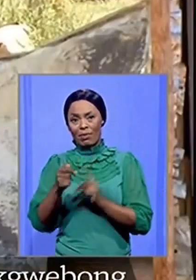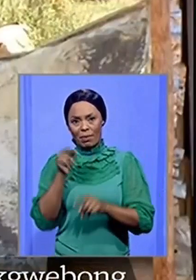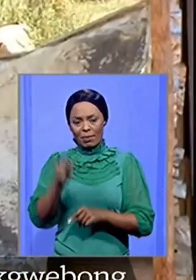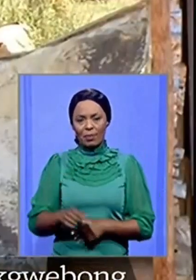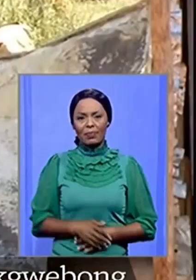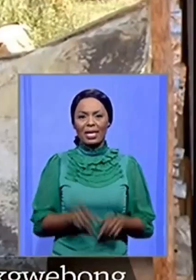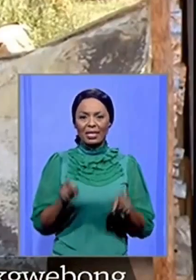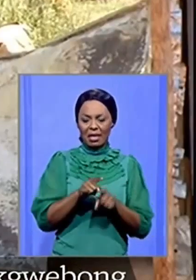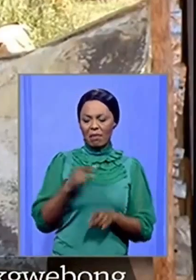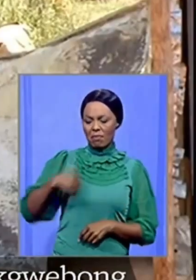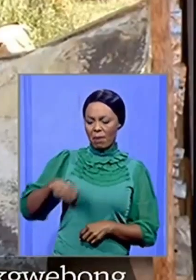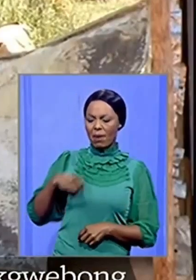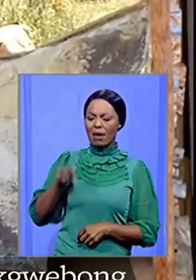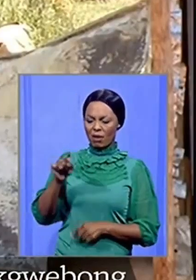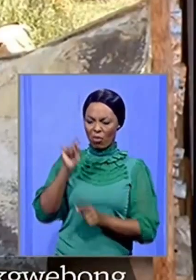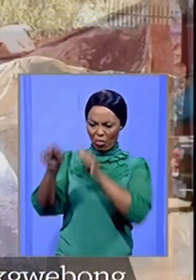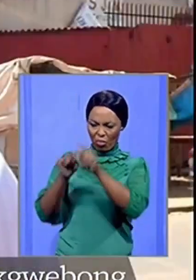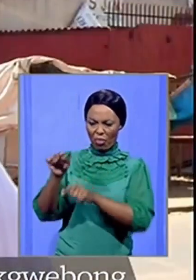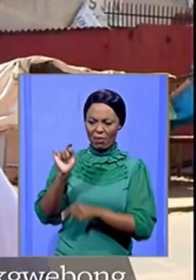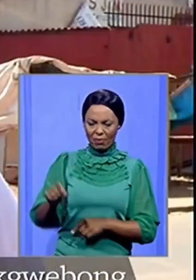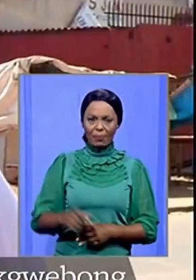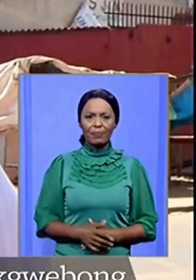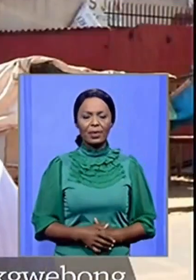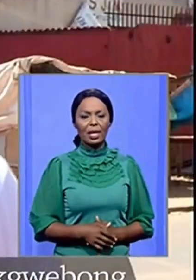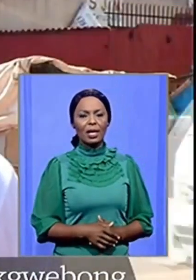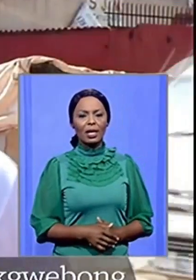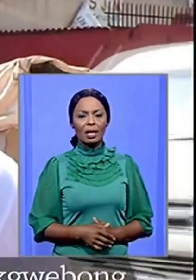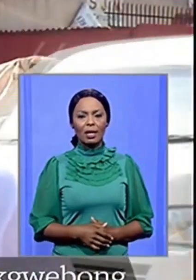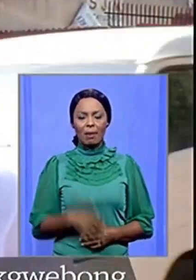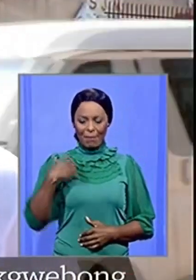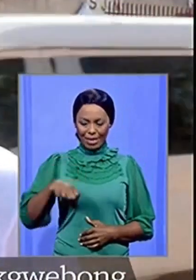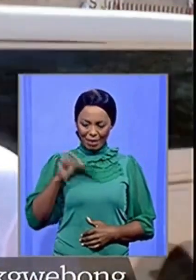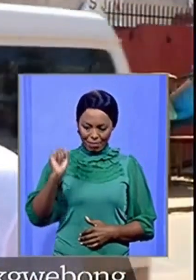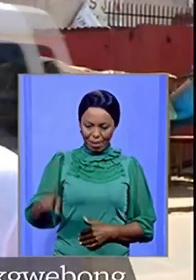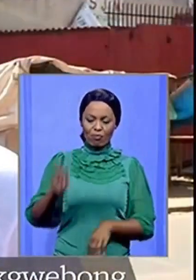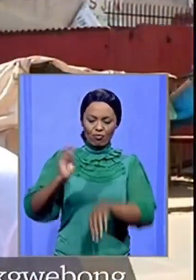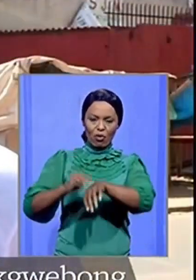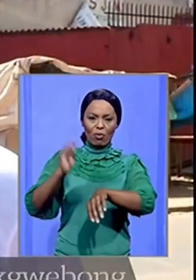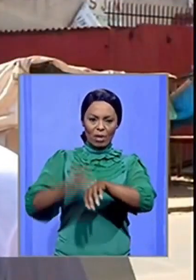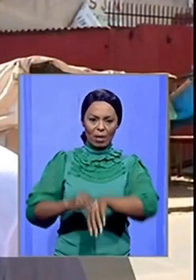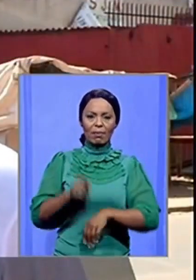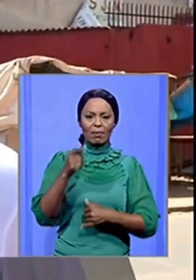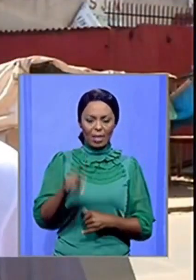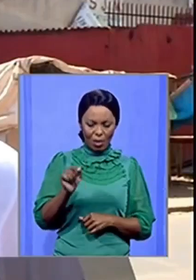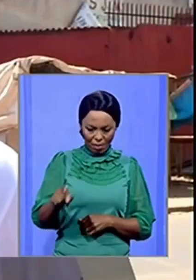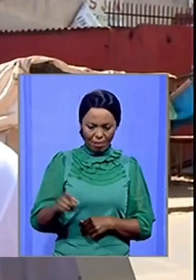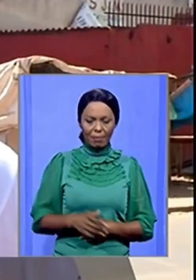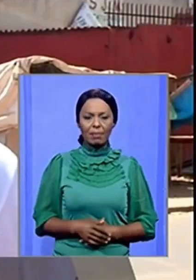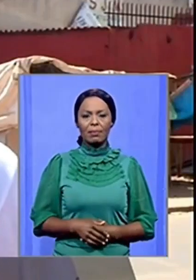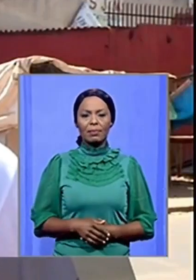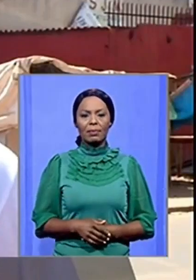Nkumpi ka monwana. Tlhakatlhakano e leng mo e tlhotse ke masepala wa rena wa Lepelle Nkumpi.